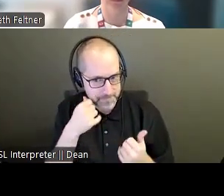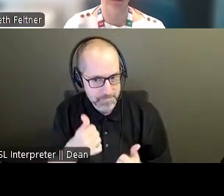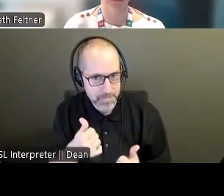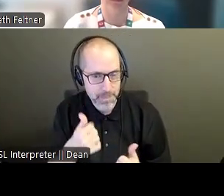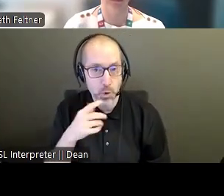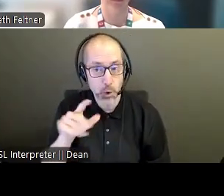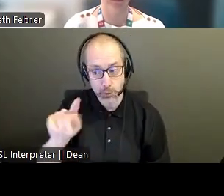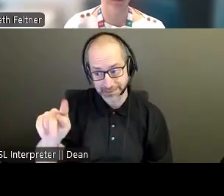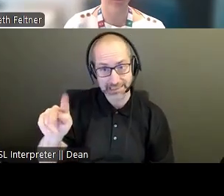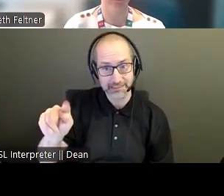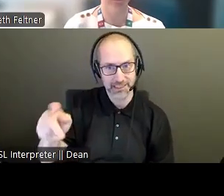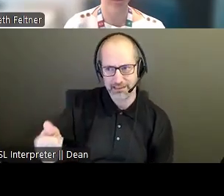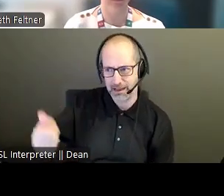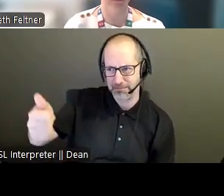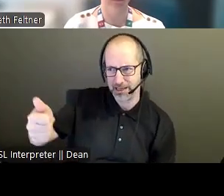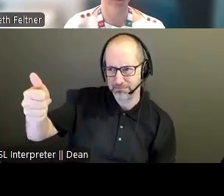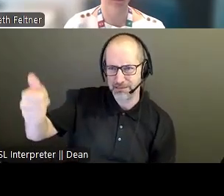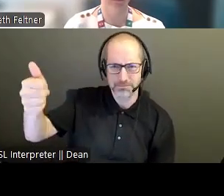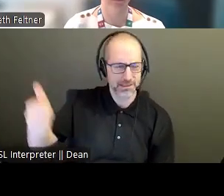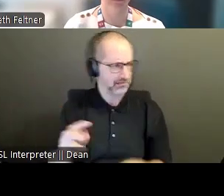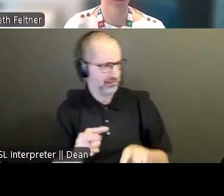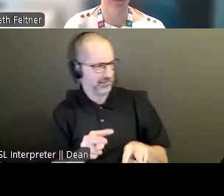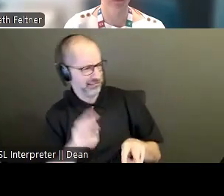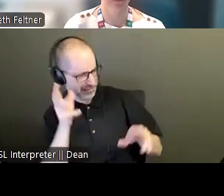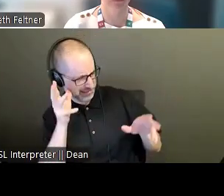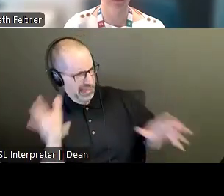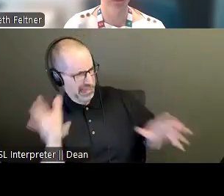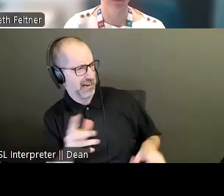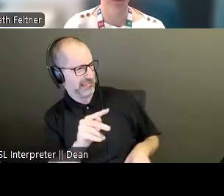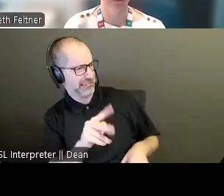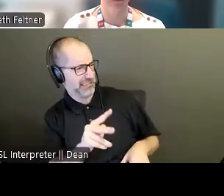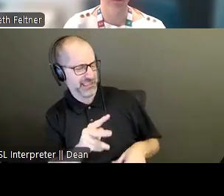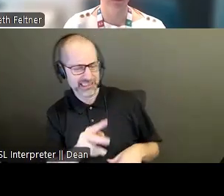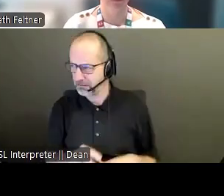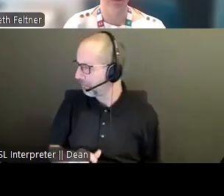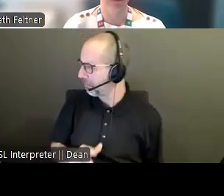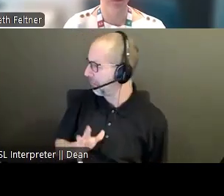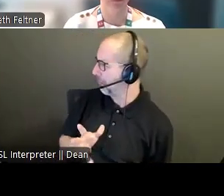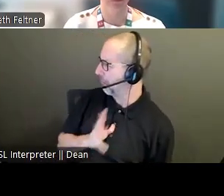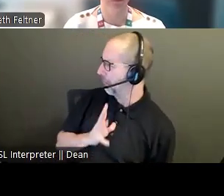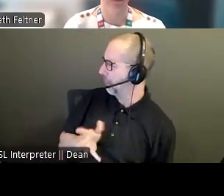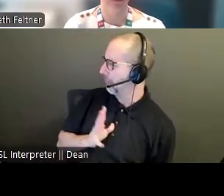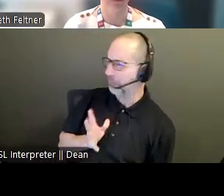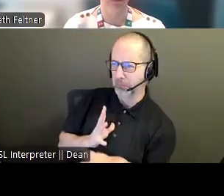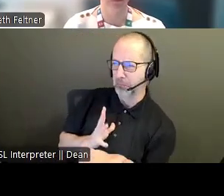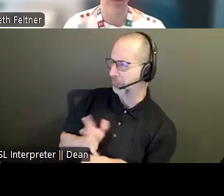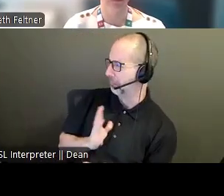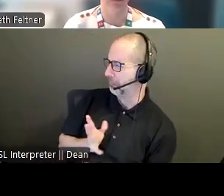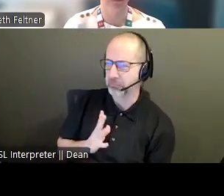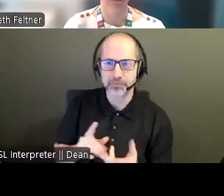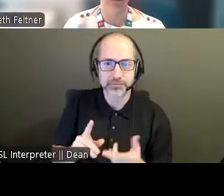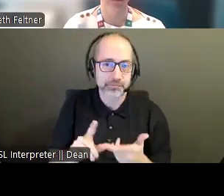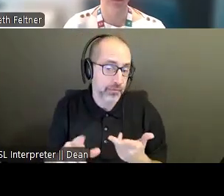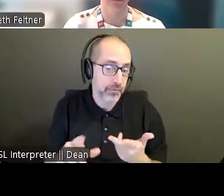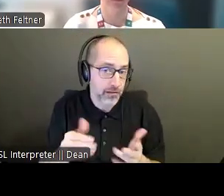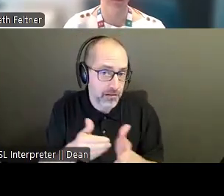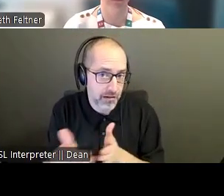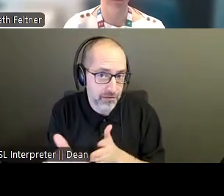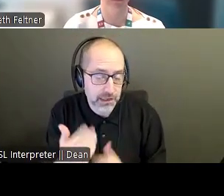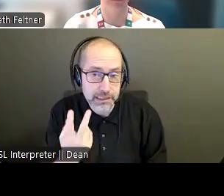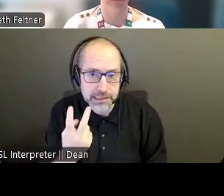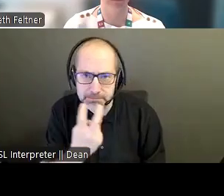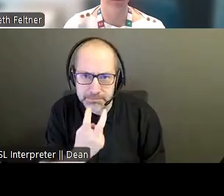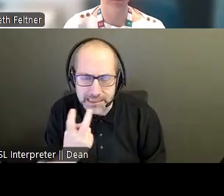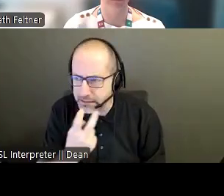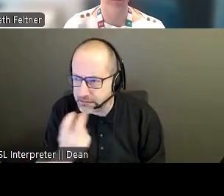TV, difficulty hearing over the phone. Um, Really common is understanding speech, especially in noise.